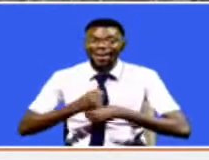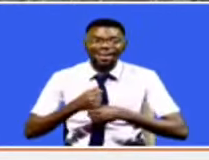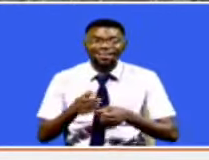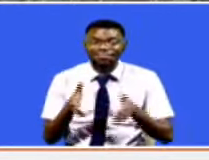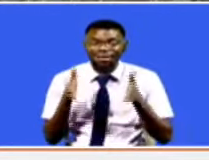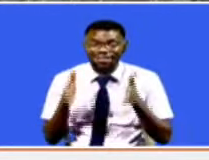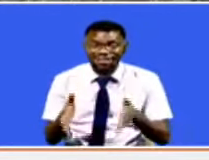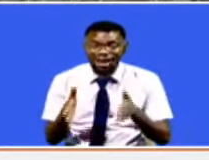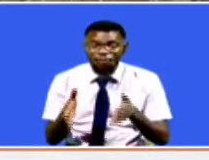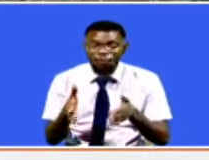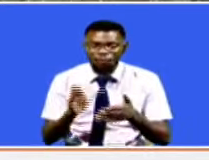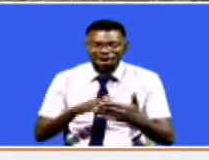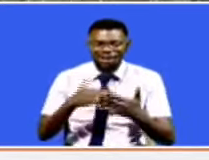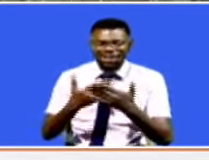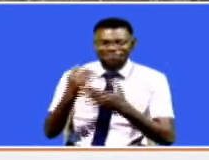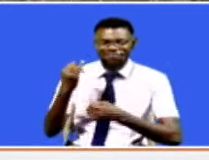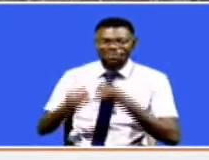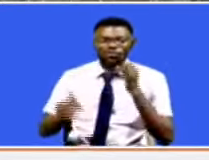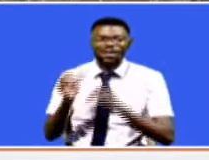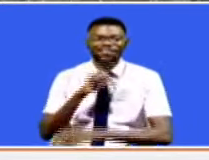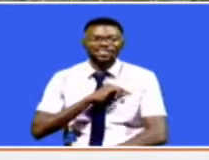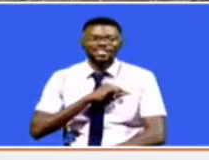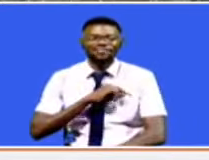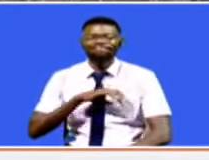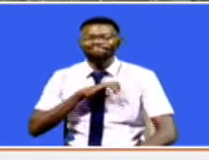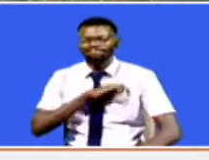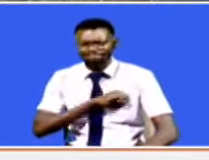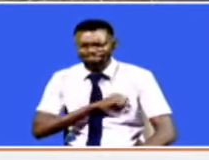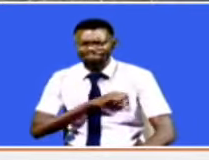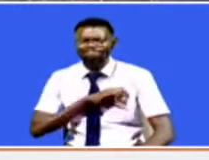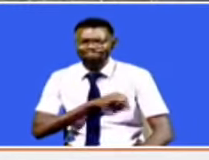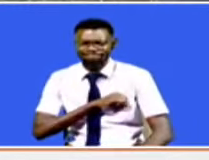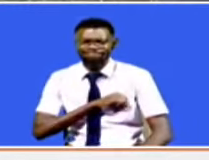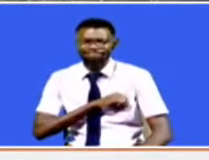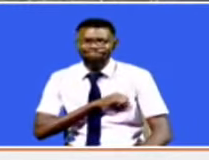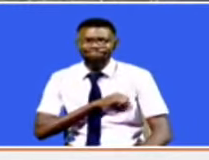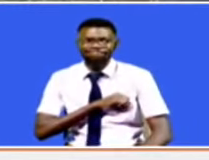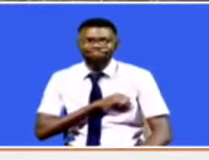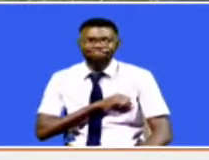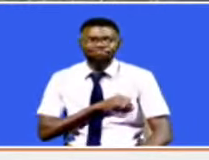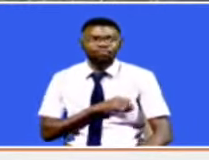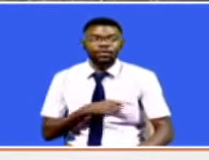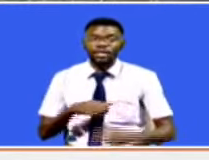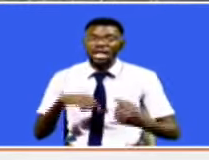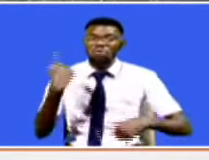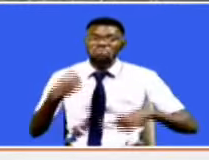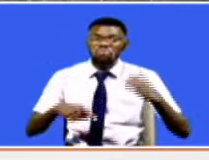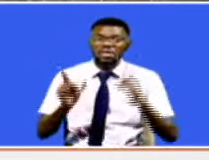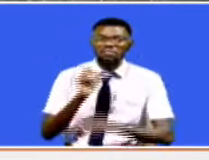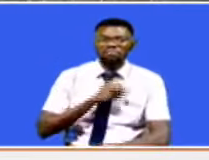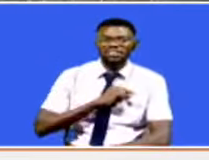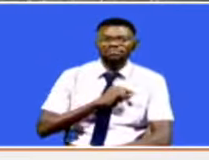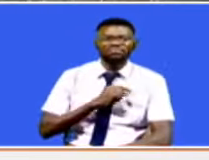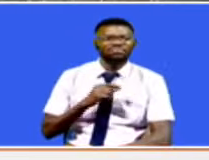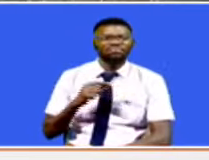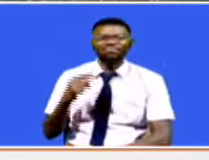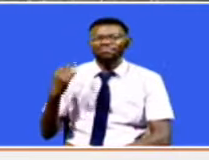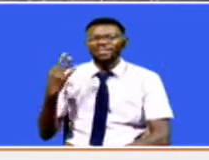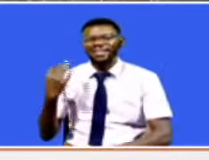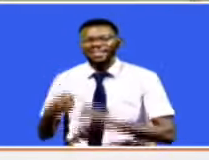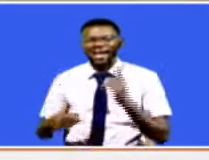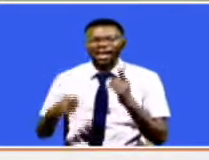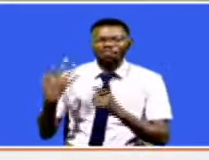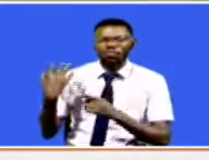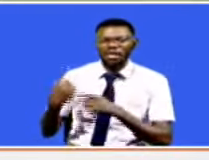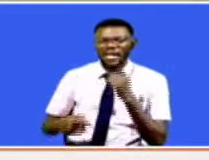the finals, and as they say, patience pays. We are the reigning champion, I think, for the last 3-4 years,